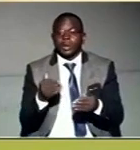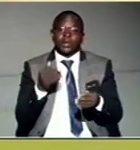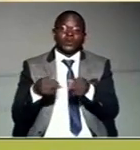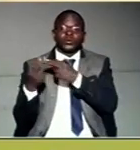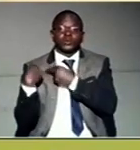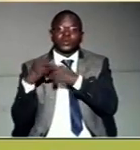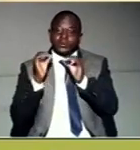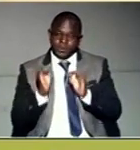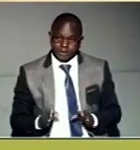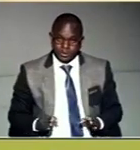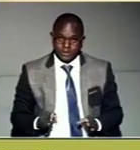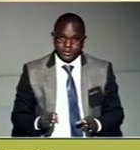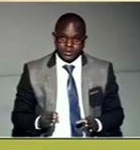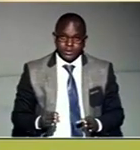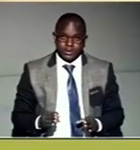do that.